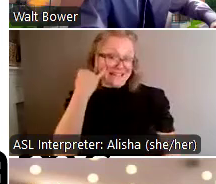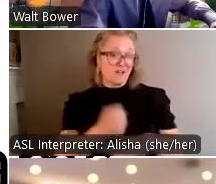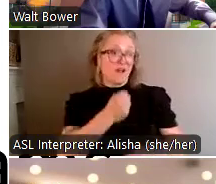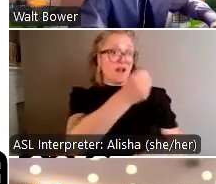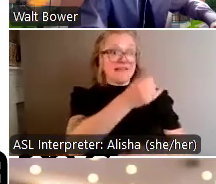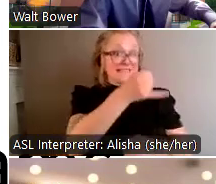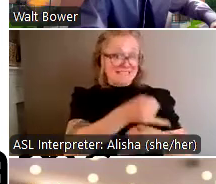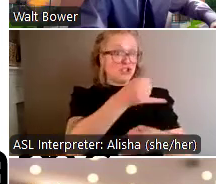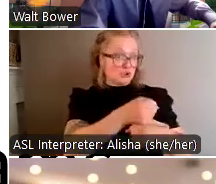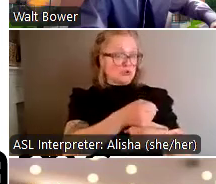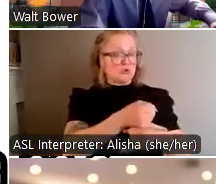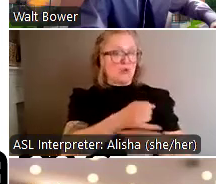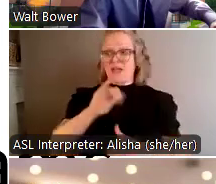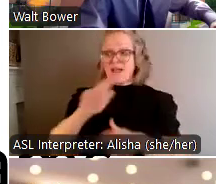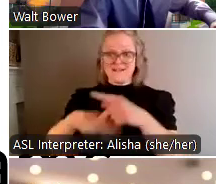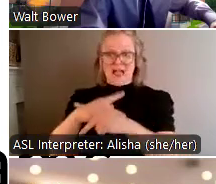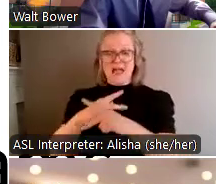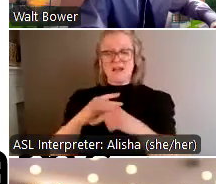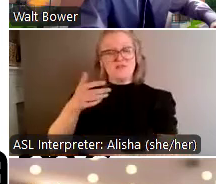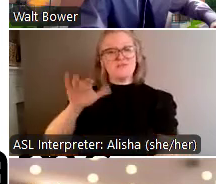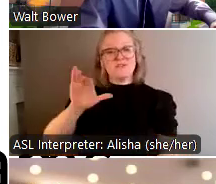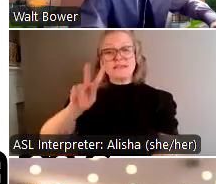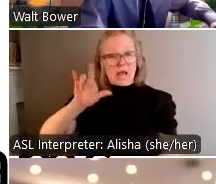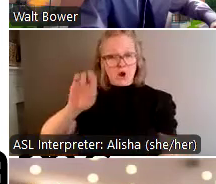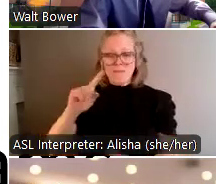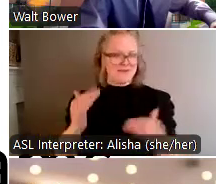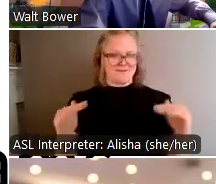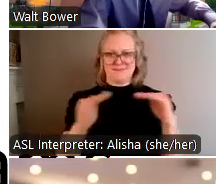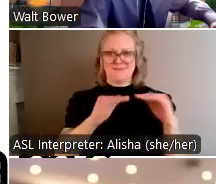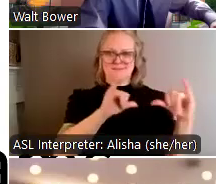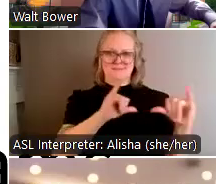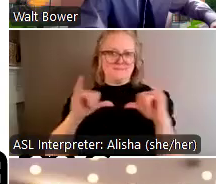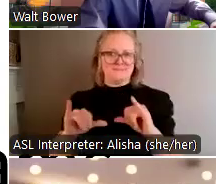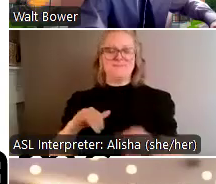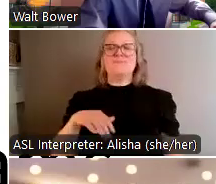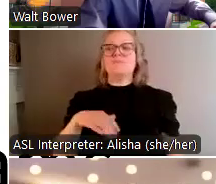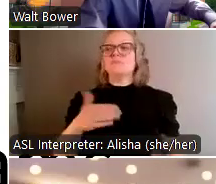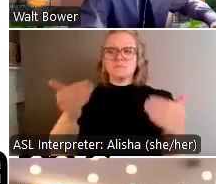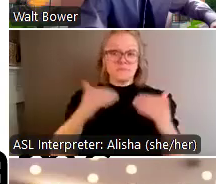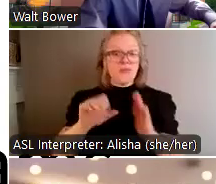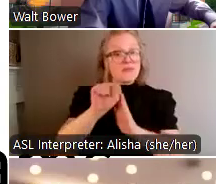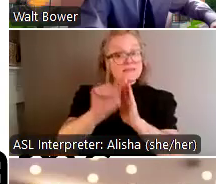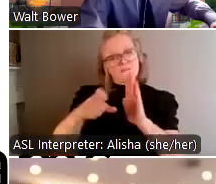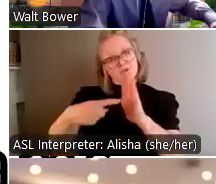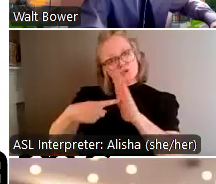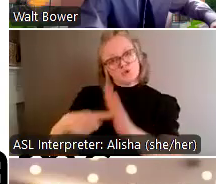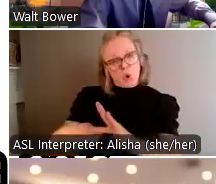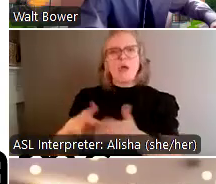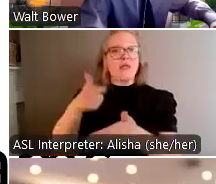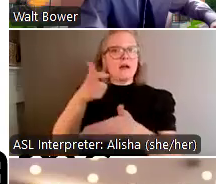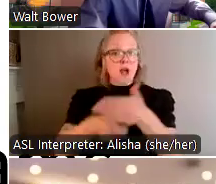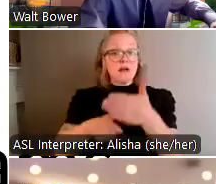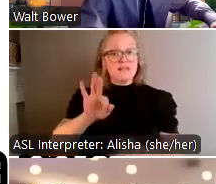institutional setting. The state must also demonstrate that the cost of care in the community is going to be